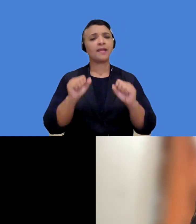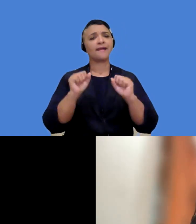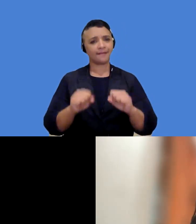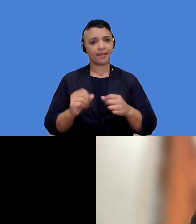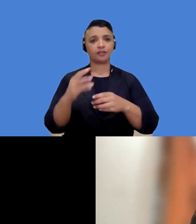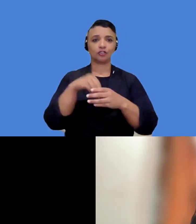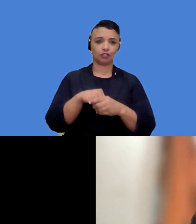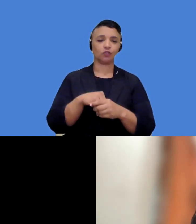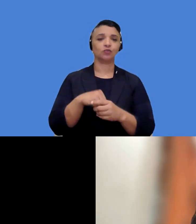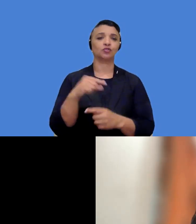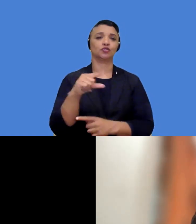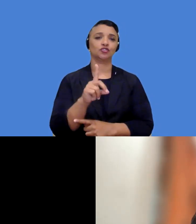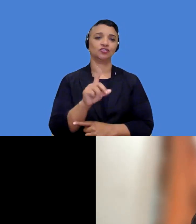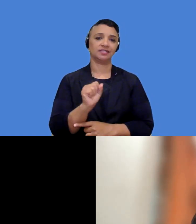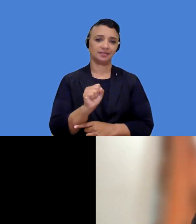GDS process